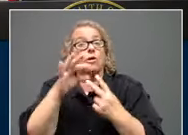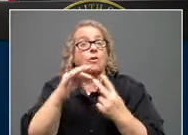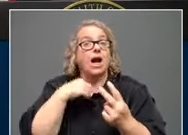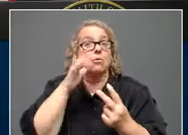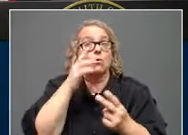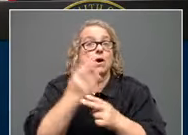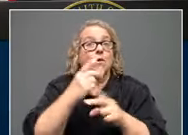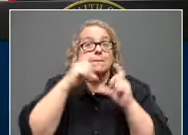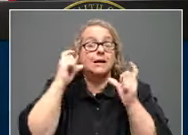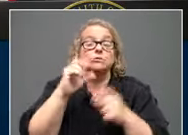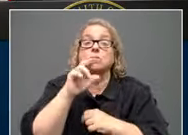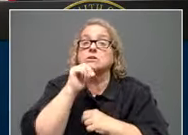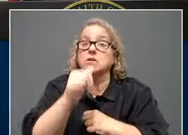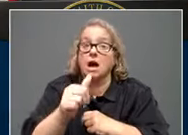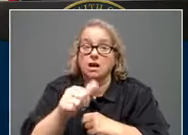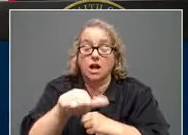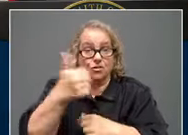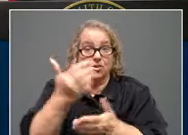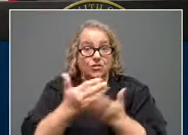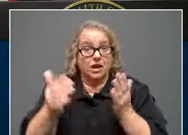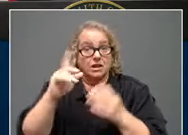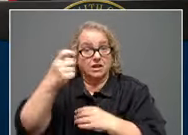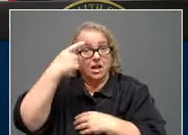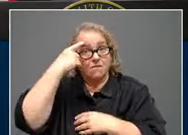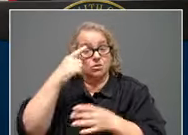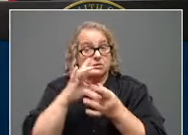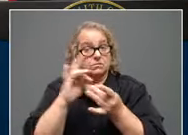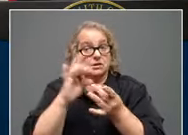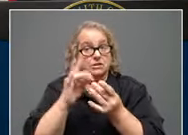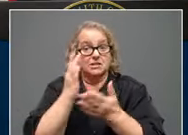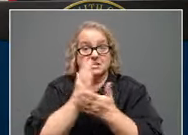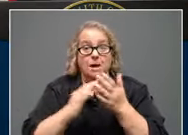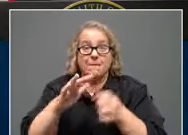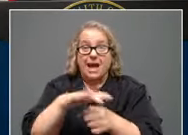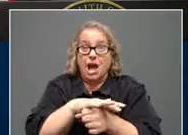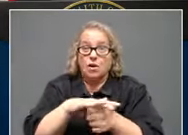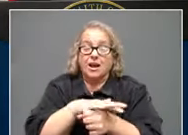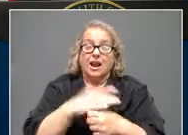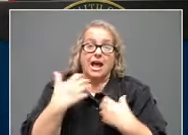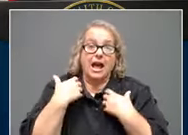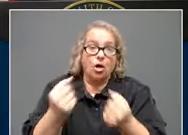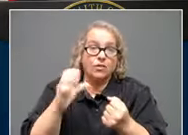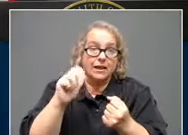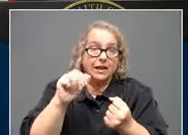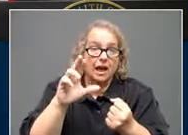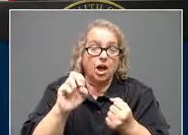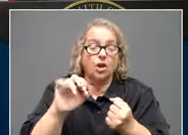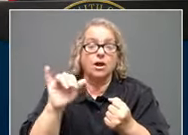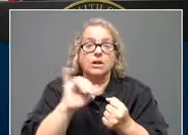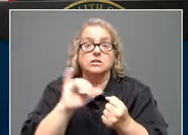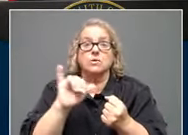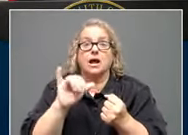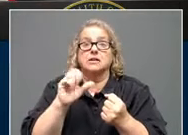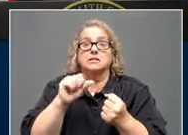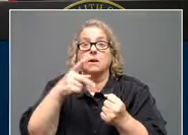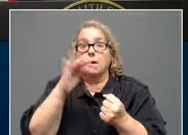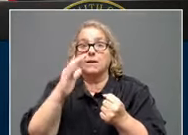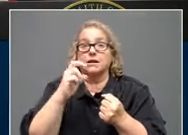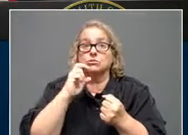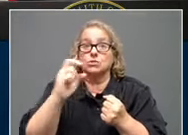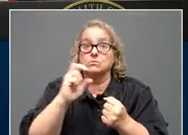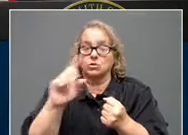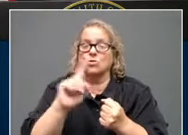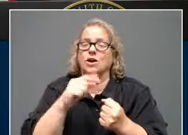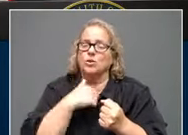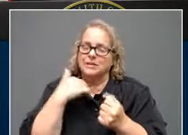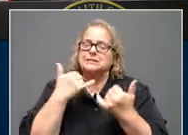other thing, as the governor mentioned, there are some certain areas like healthcare, as well as public transportation, where we're still asking